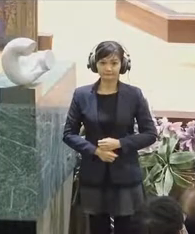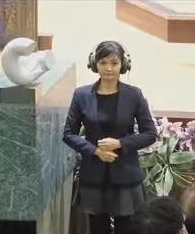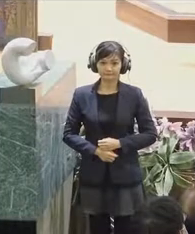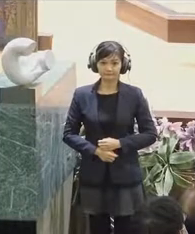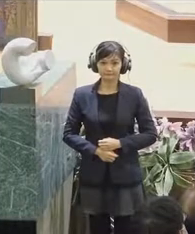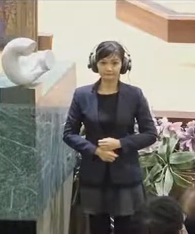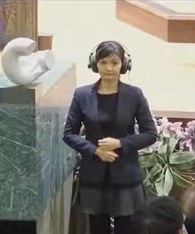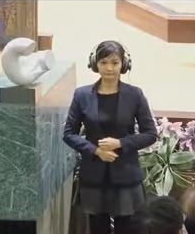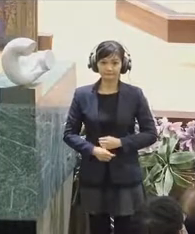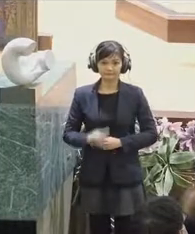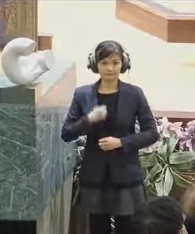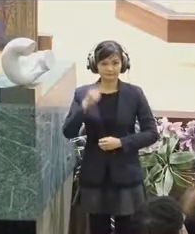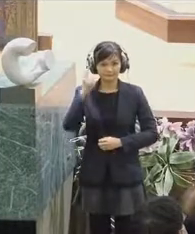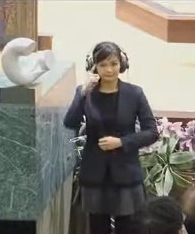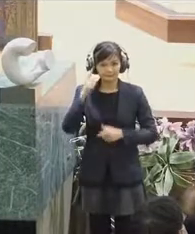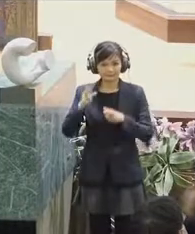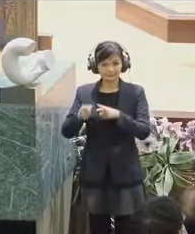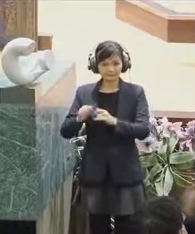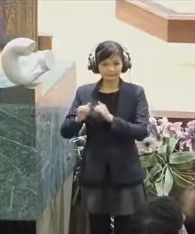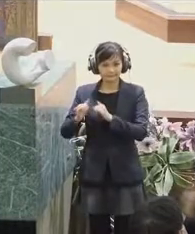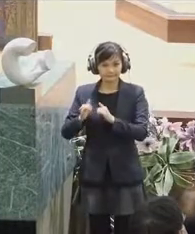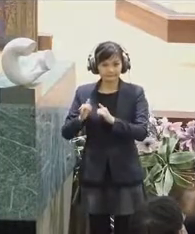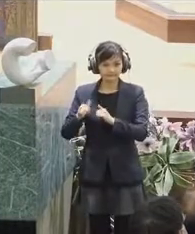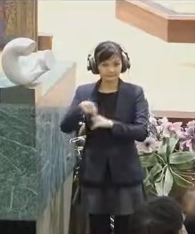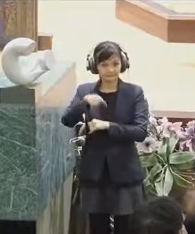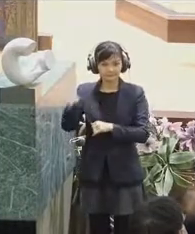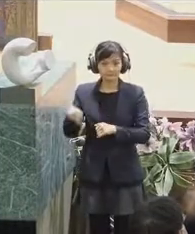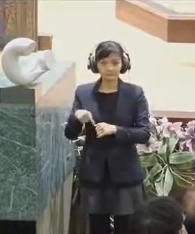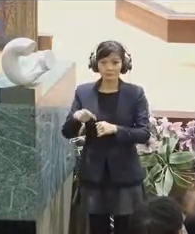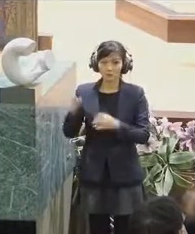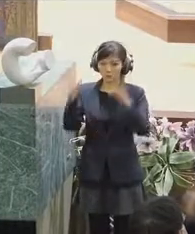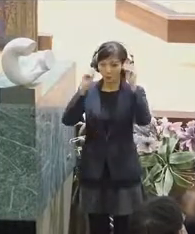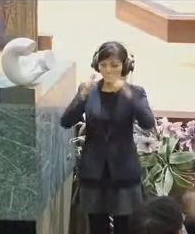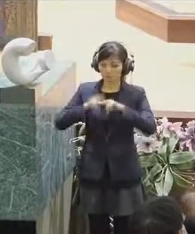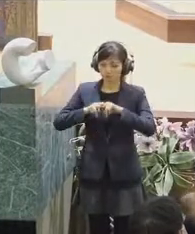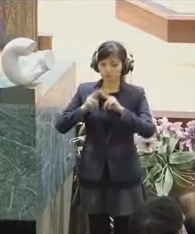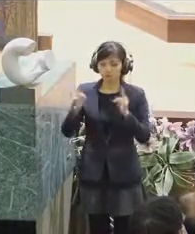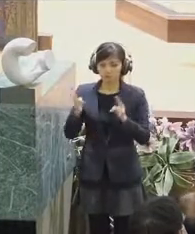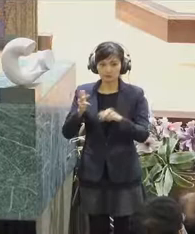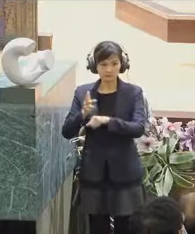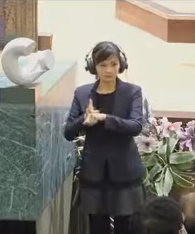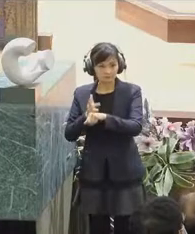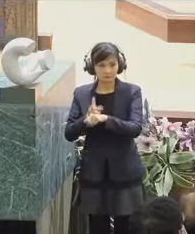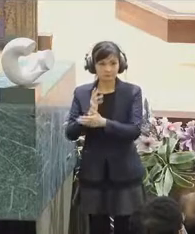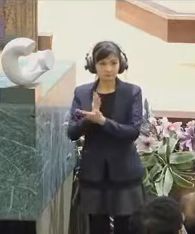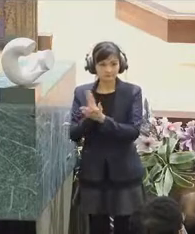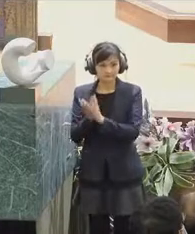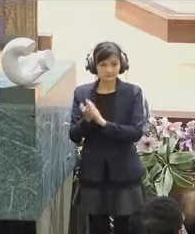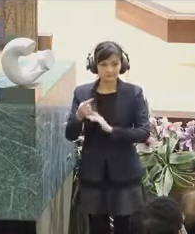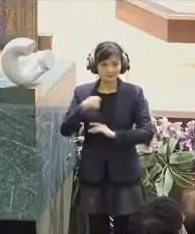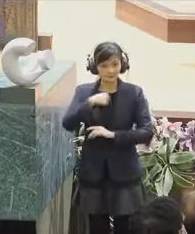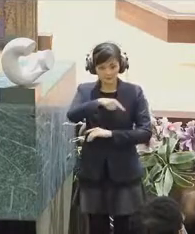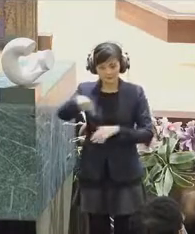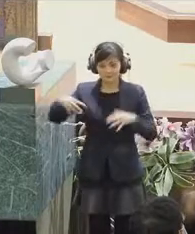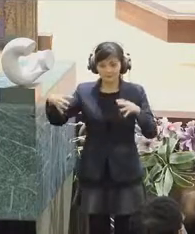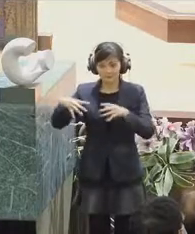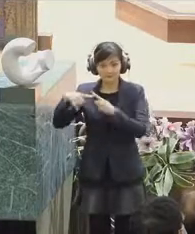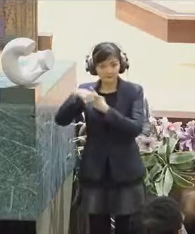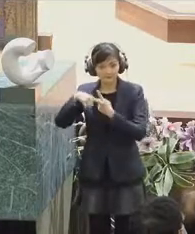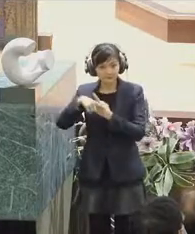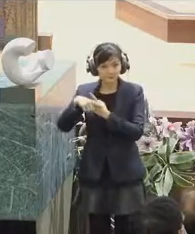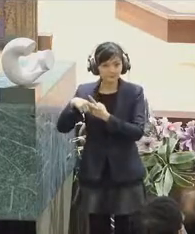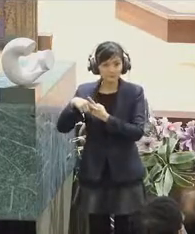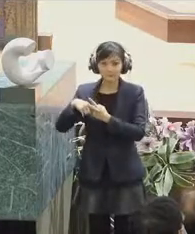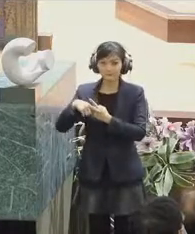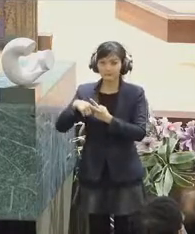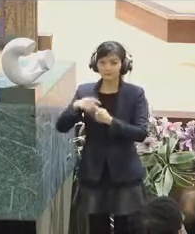open resource, and open government data can solve big problems without violating the right of privacy.